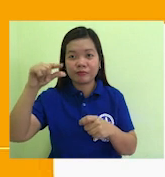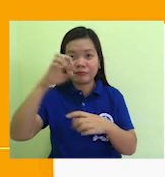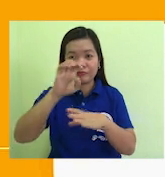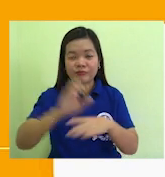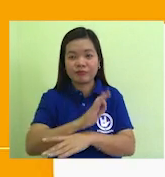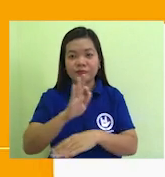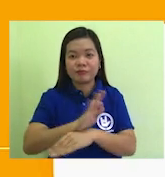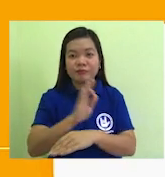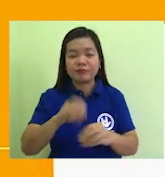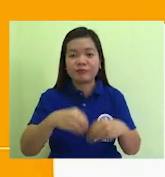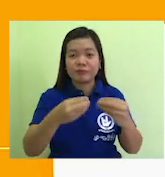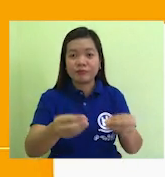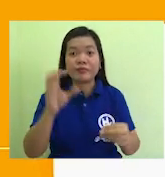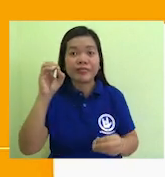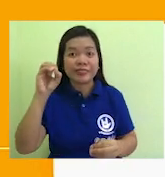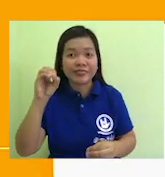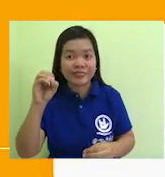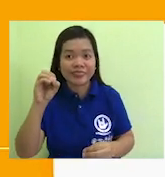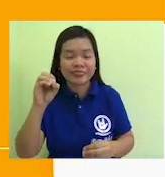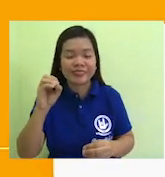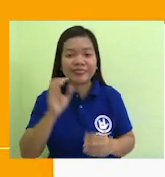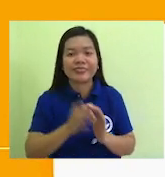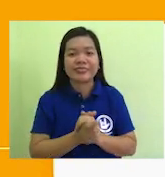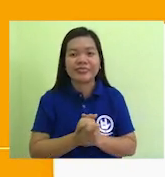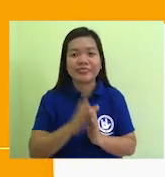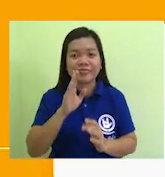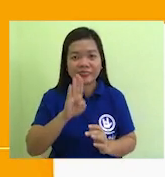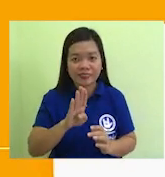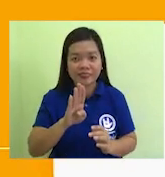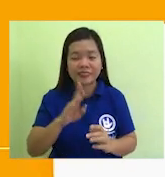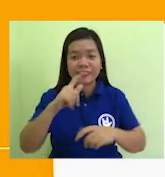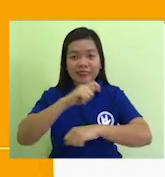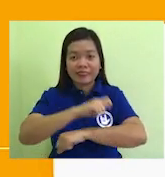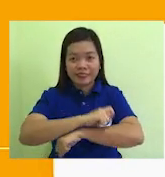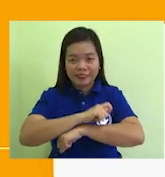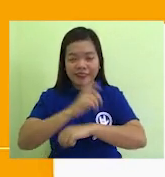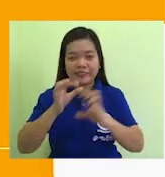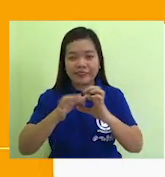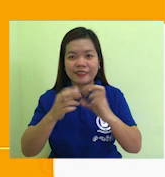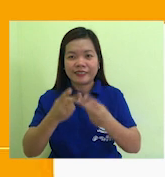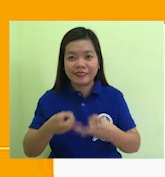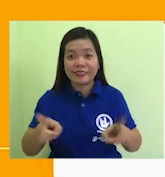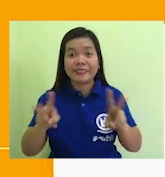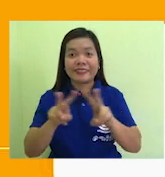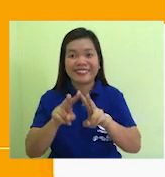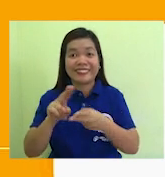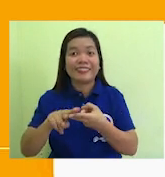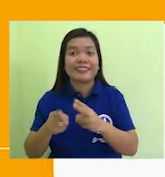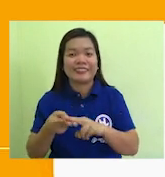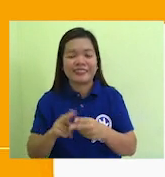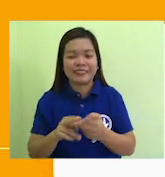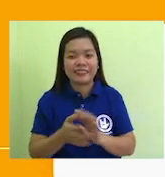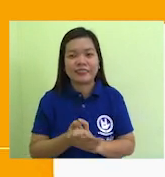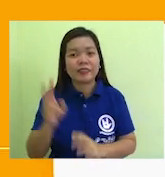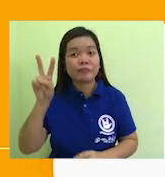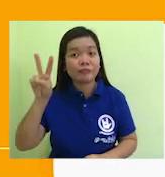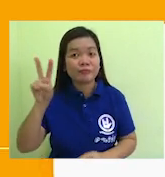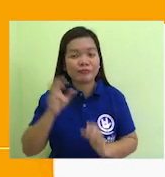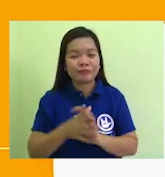A, zeros, and B, a table of values.